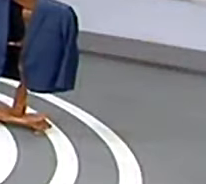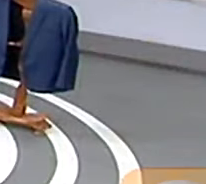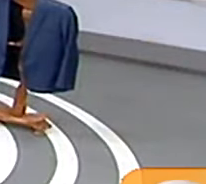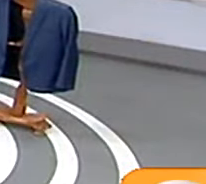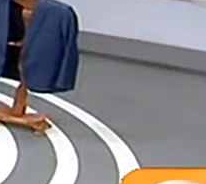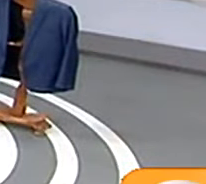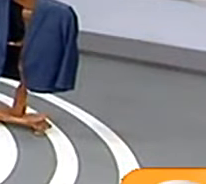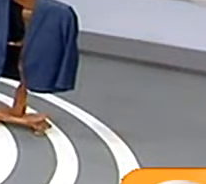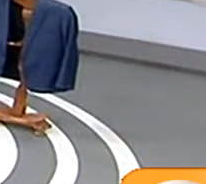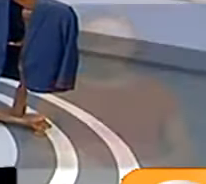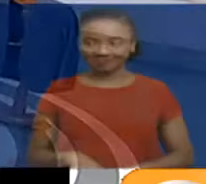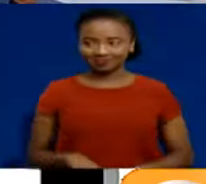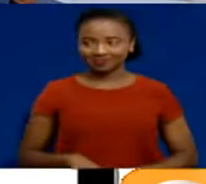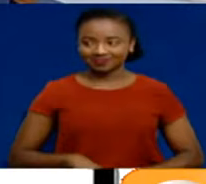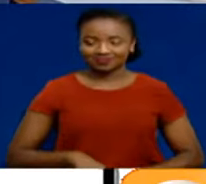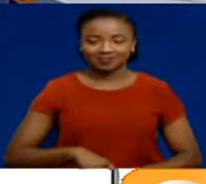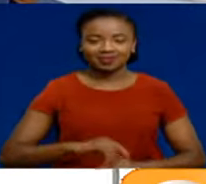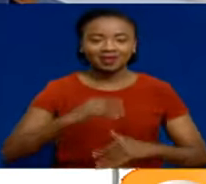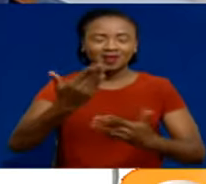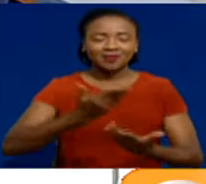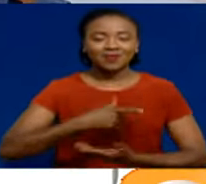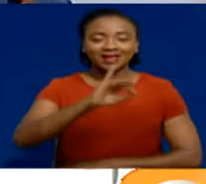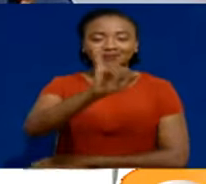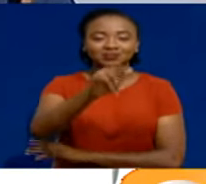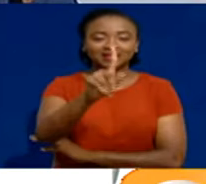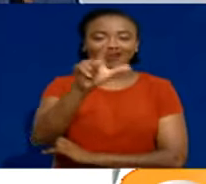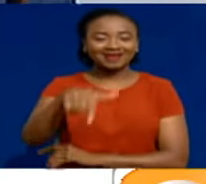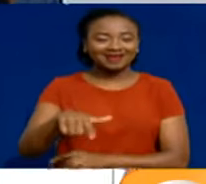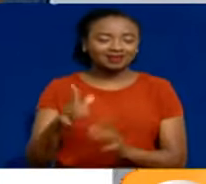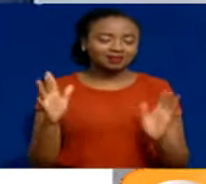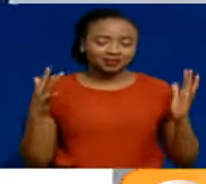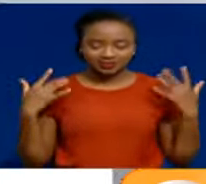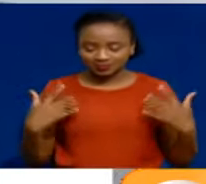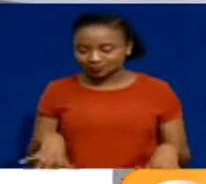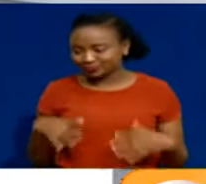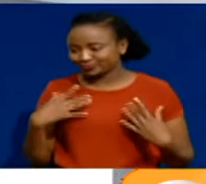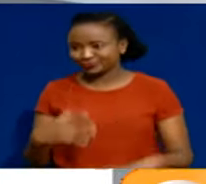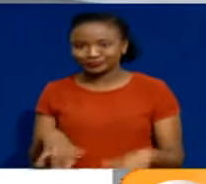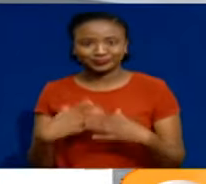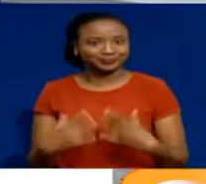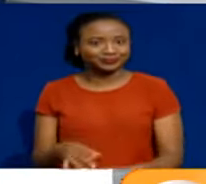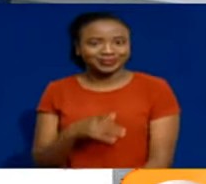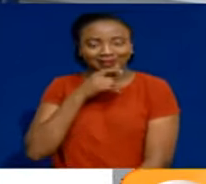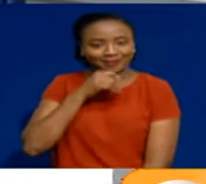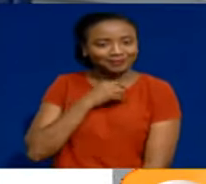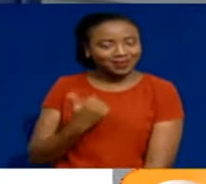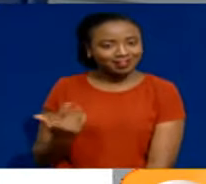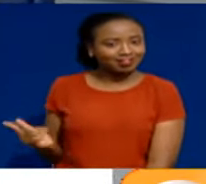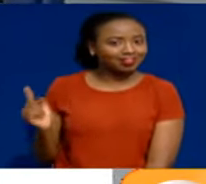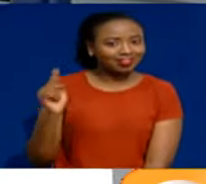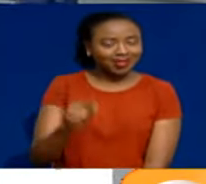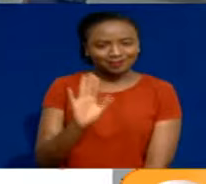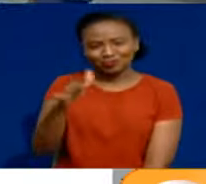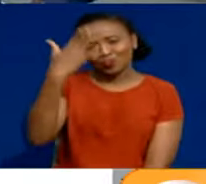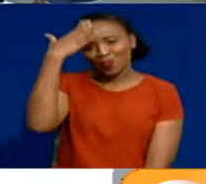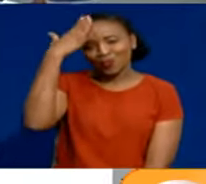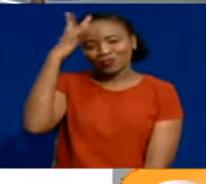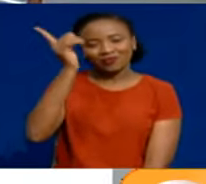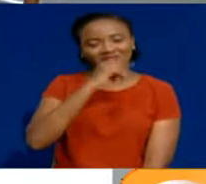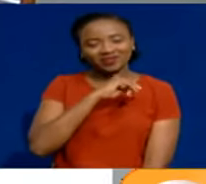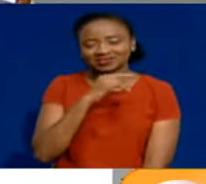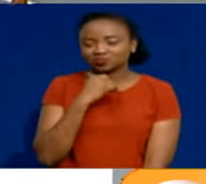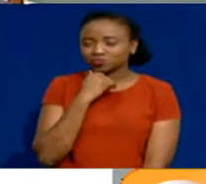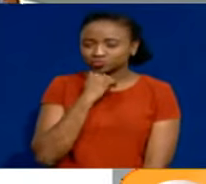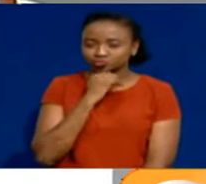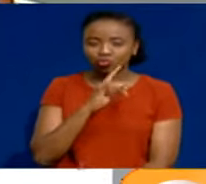And welcome back to Jeff Kanange Live here on this Mashu Ja Day. My goodness, when Francis Atwoli shows up, you know it's gonna